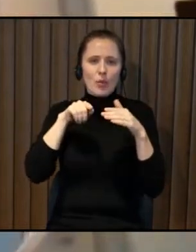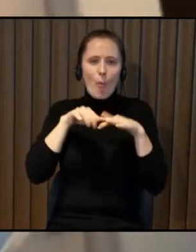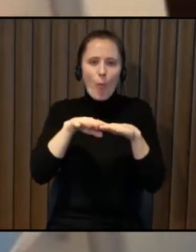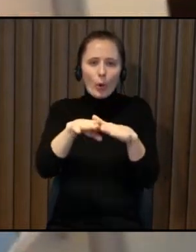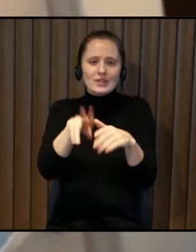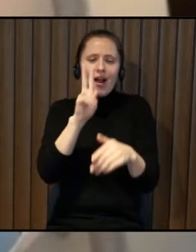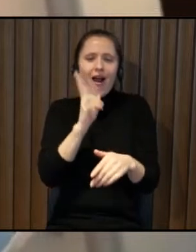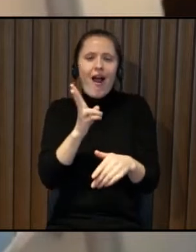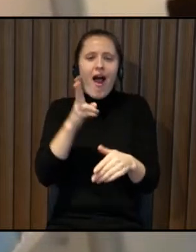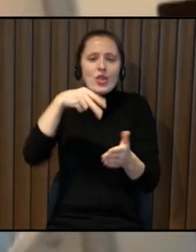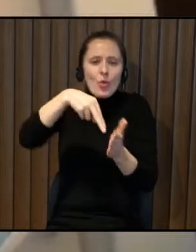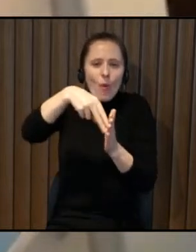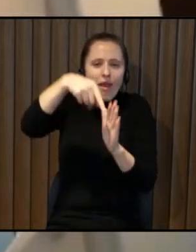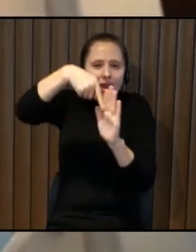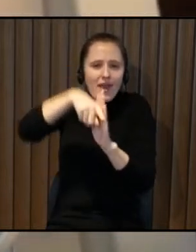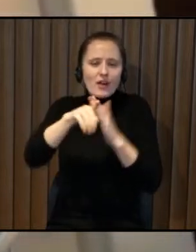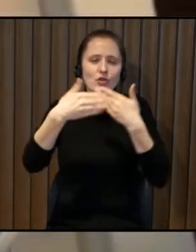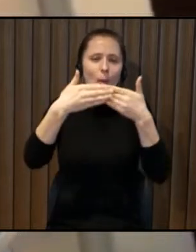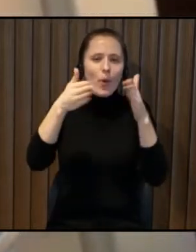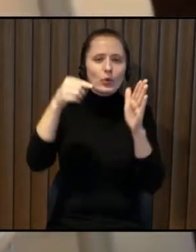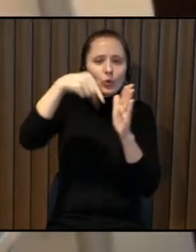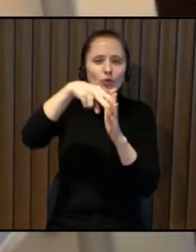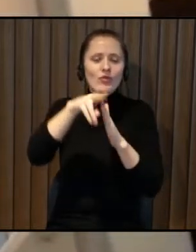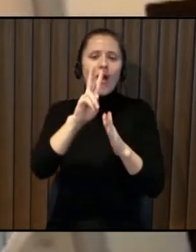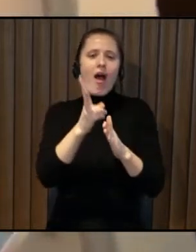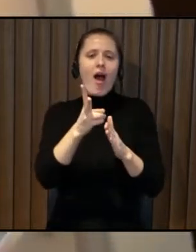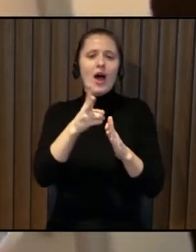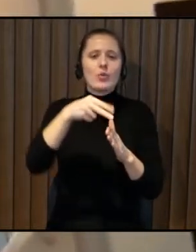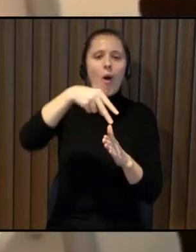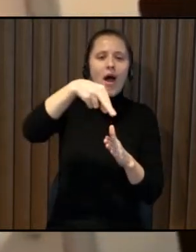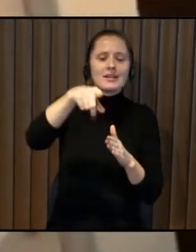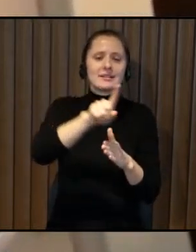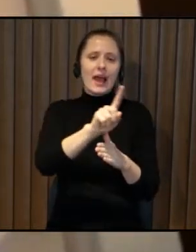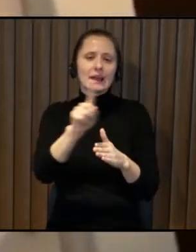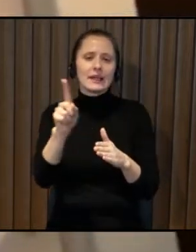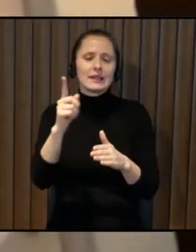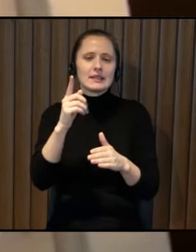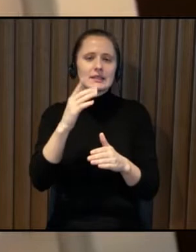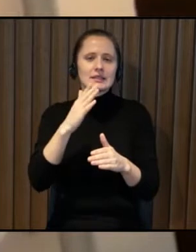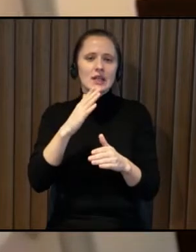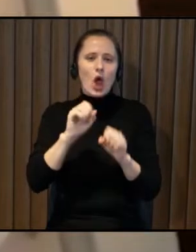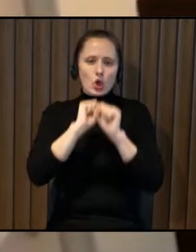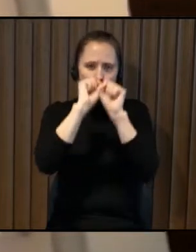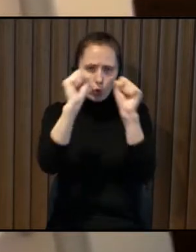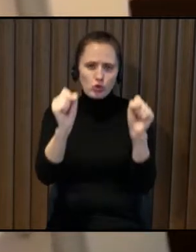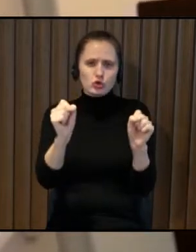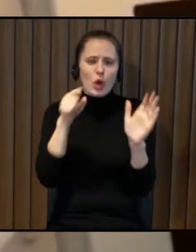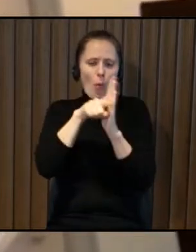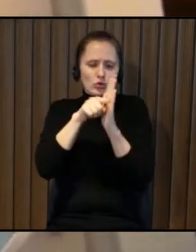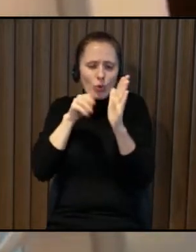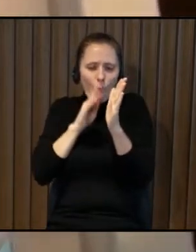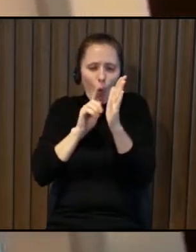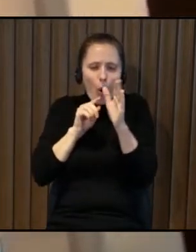to take pictures of entering process, how you enter the door, how you get